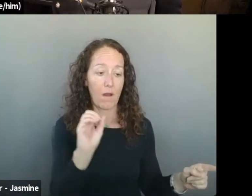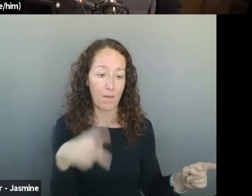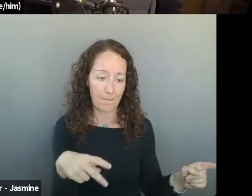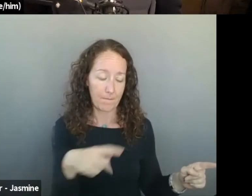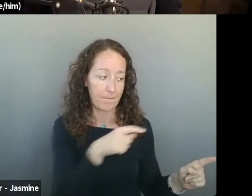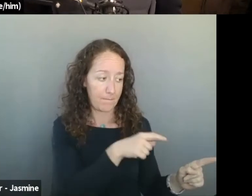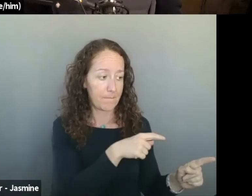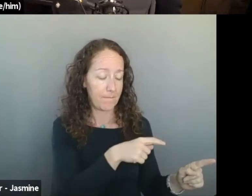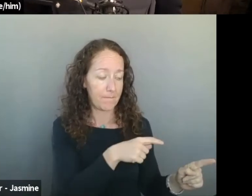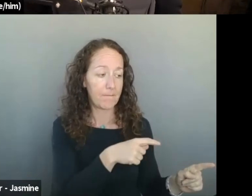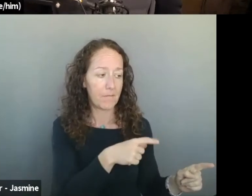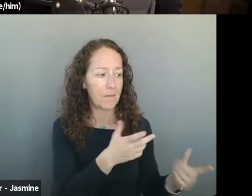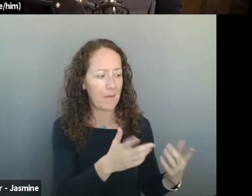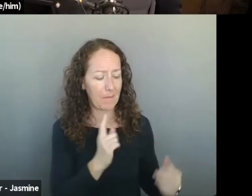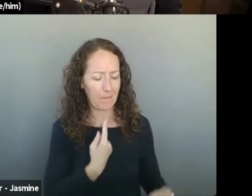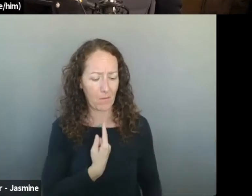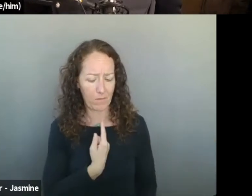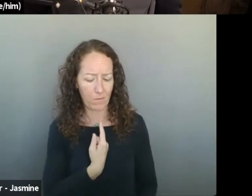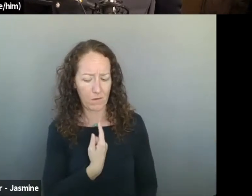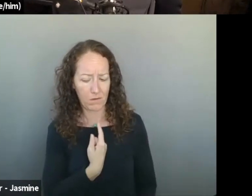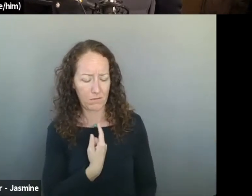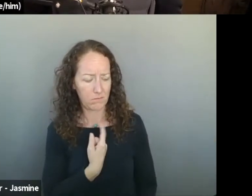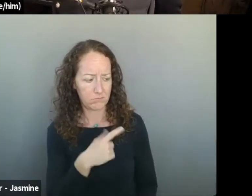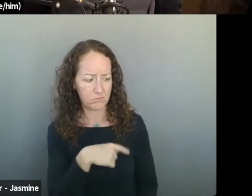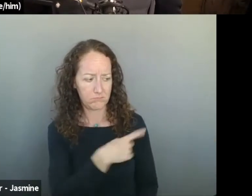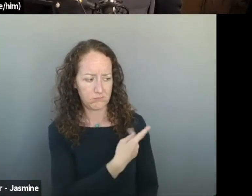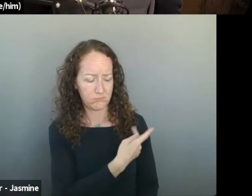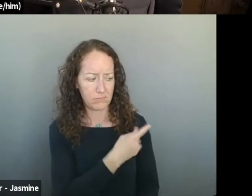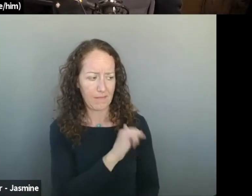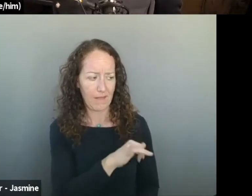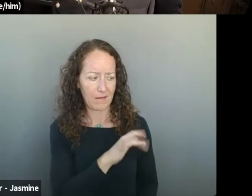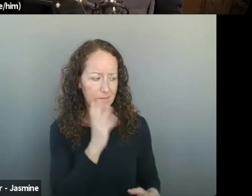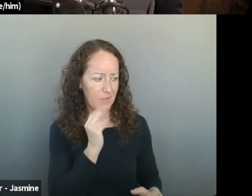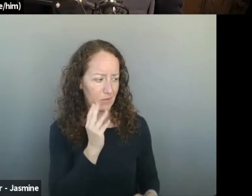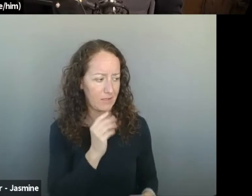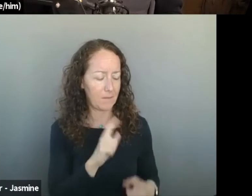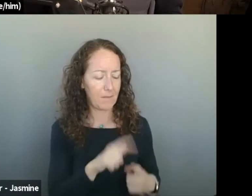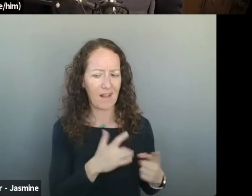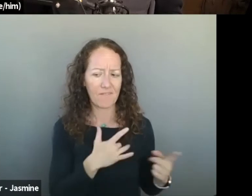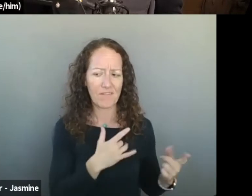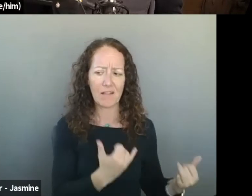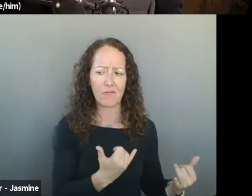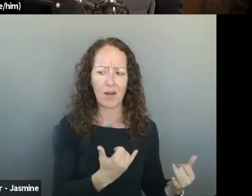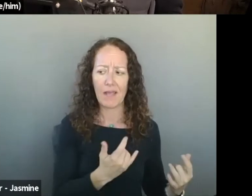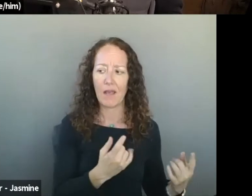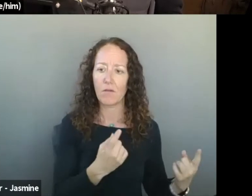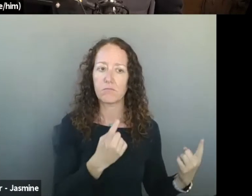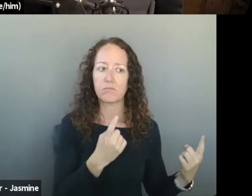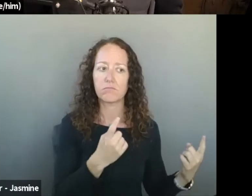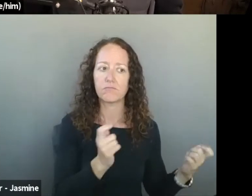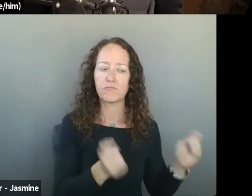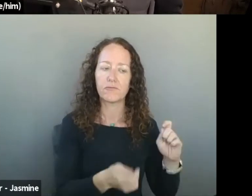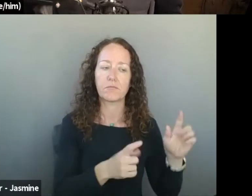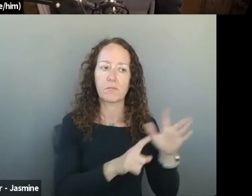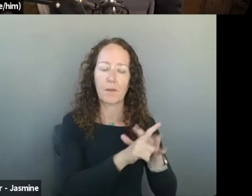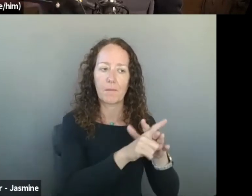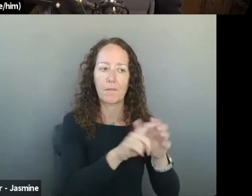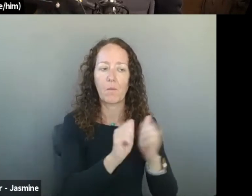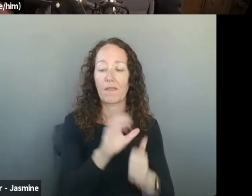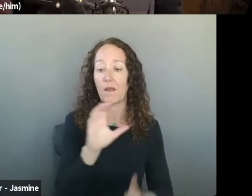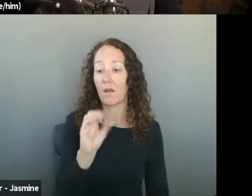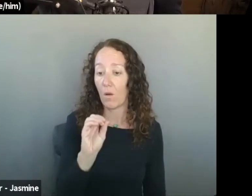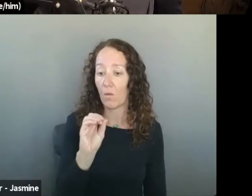but feels like there's a moment that's happening right now around co-ops and different ways of convening. In the